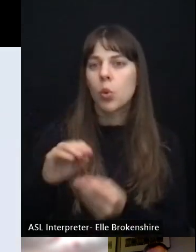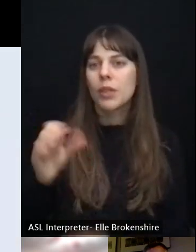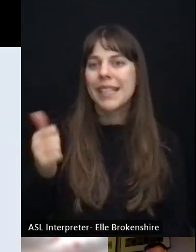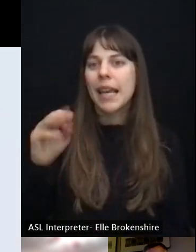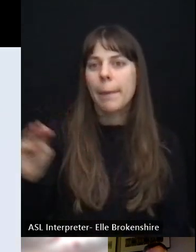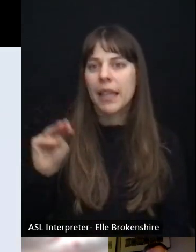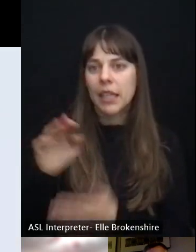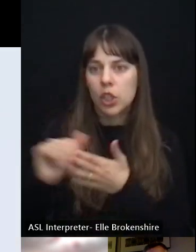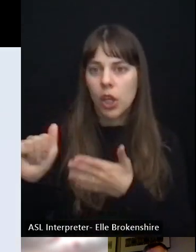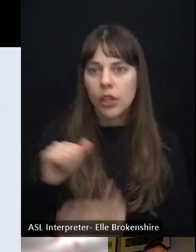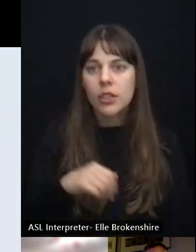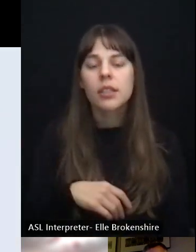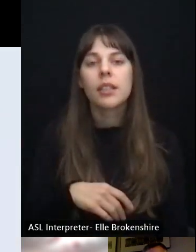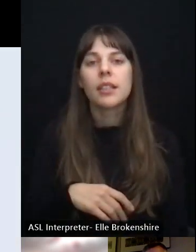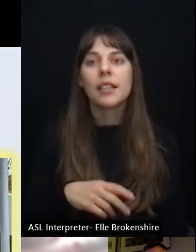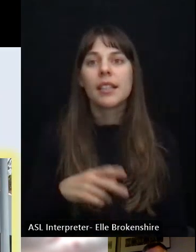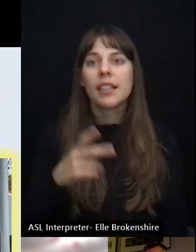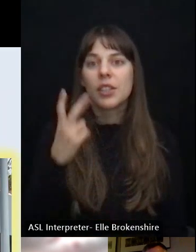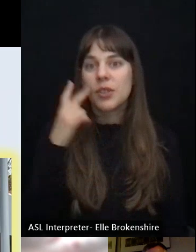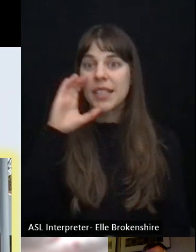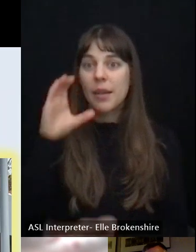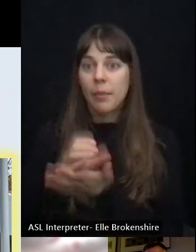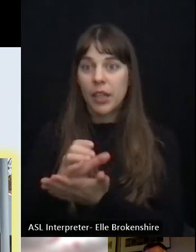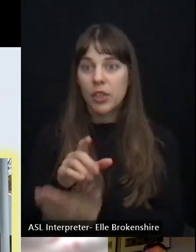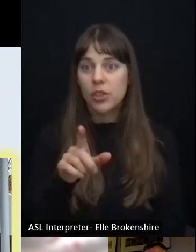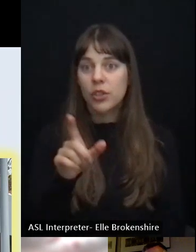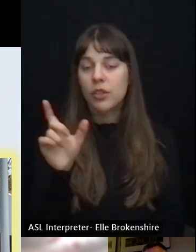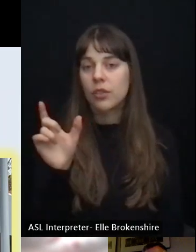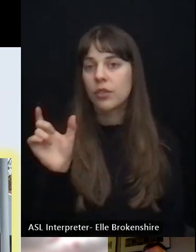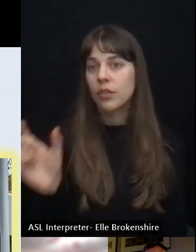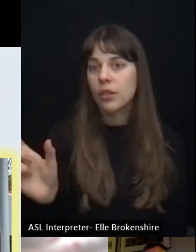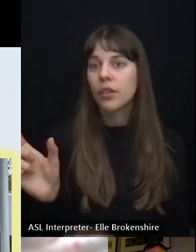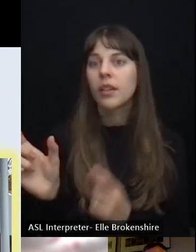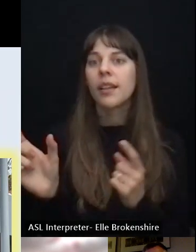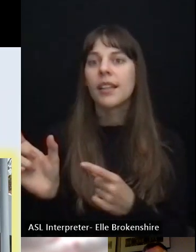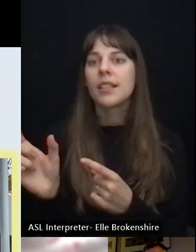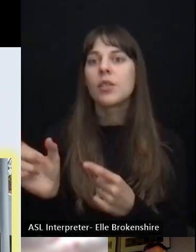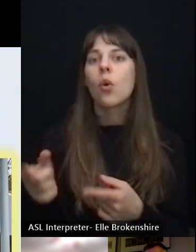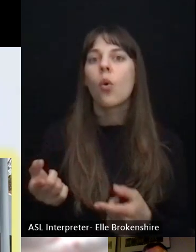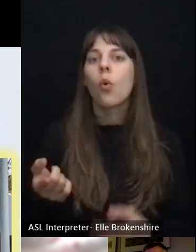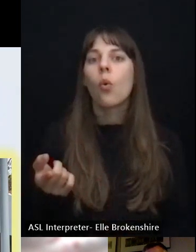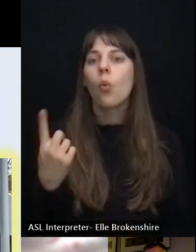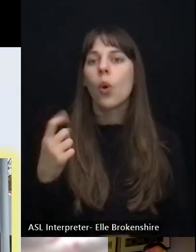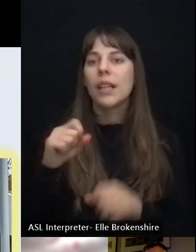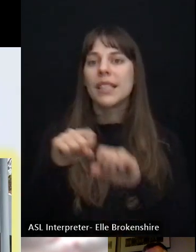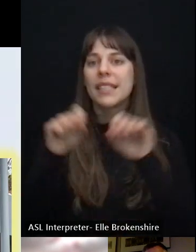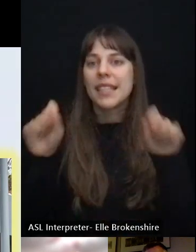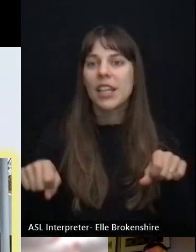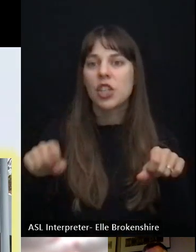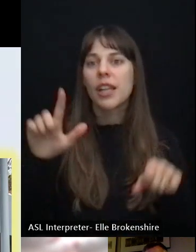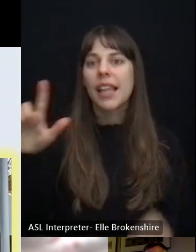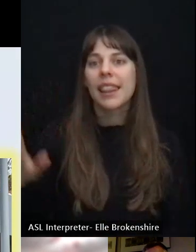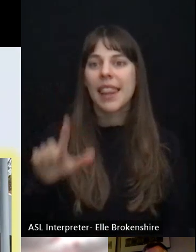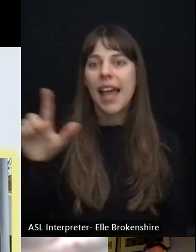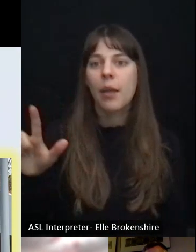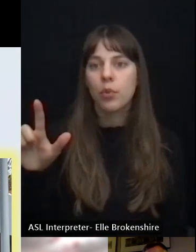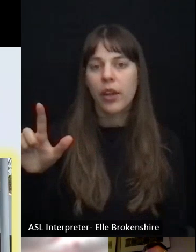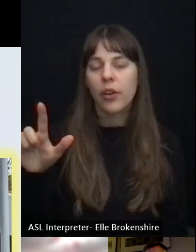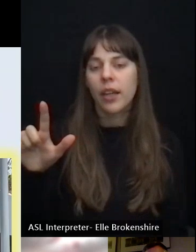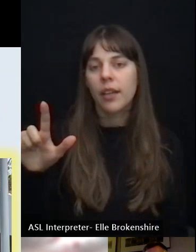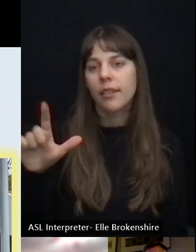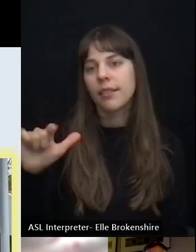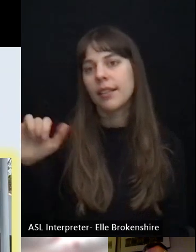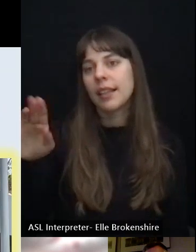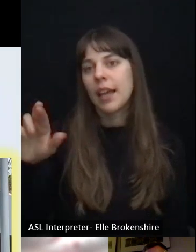on the right-hand side is an example of the one of the stations at Library Line, which is about 20 years